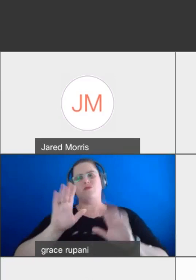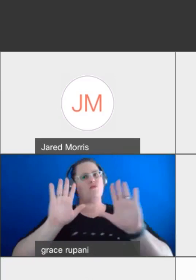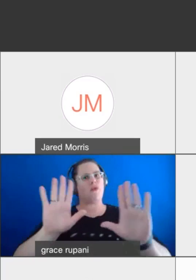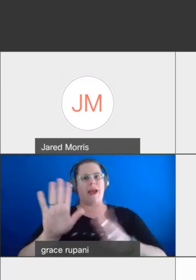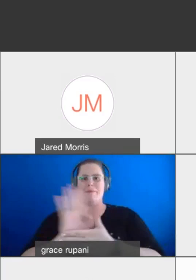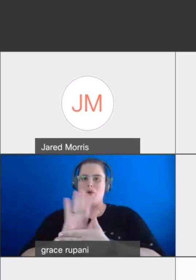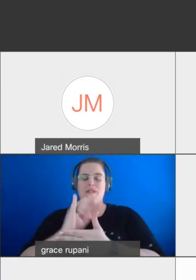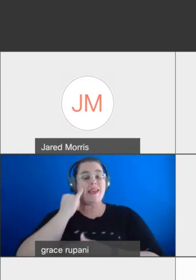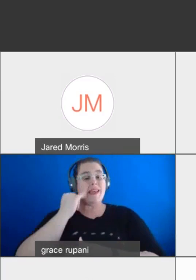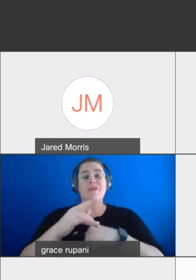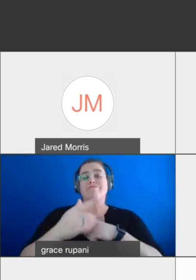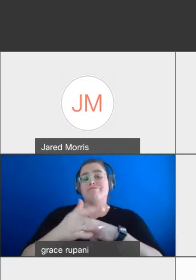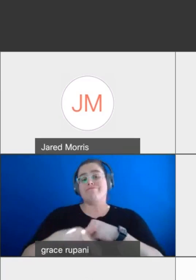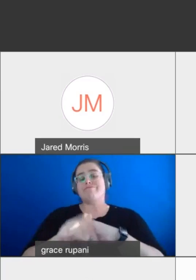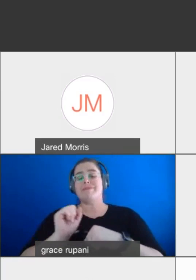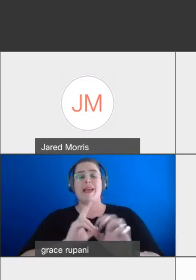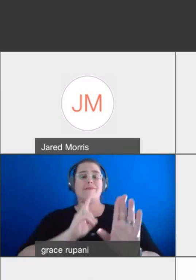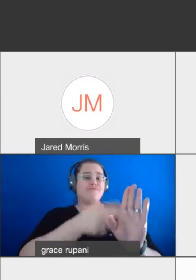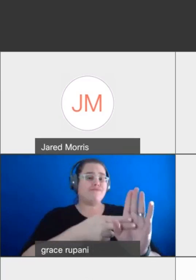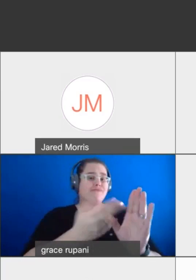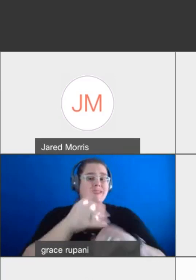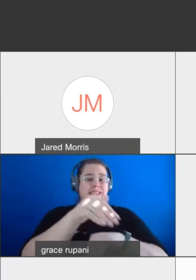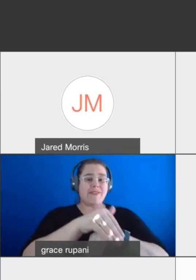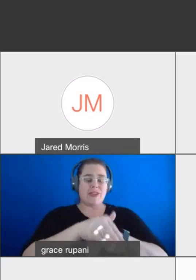able, to log in and watch that this evening.